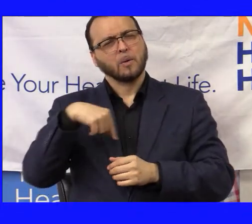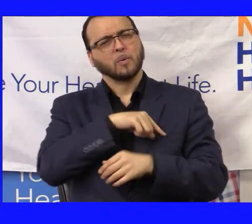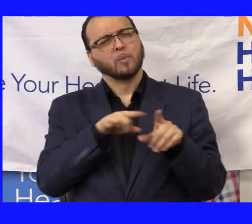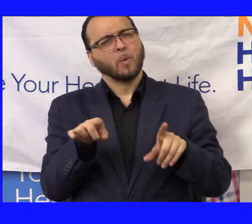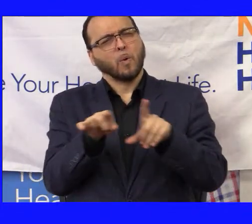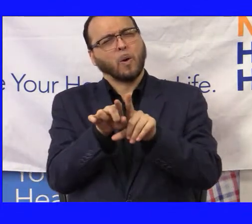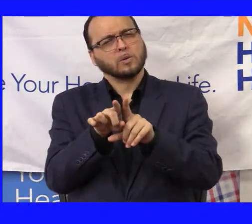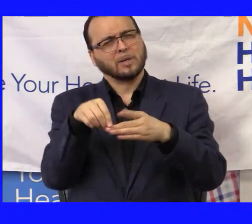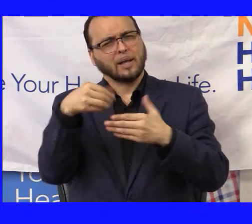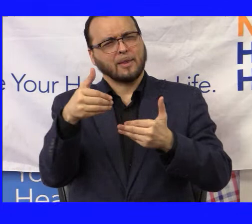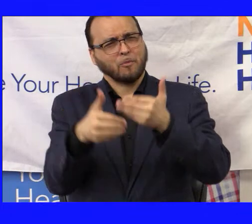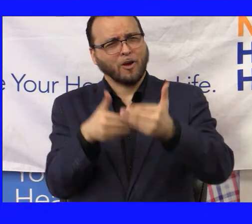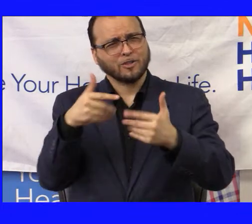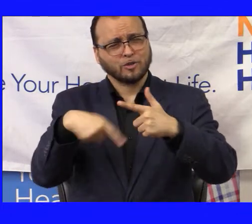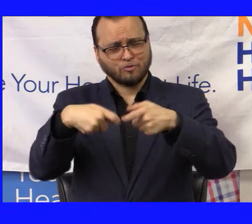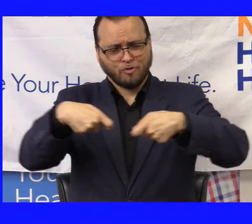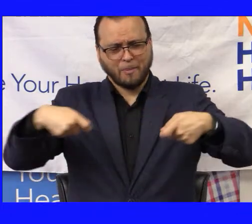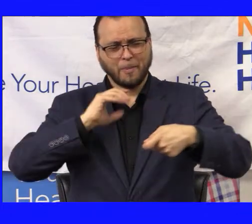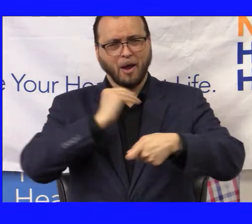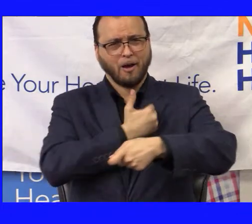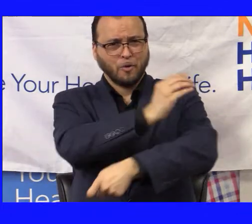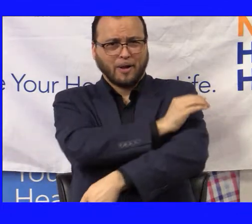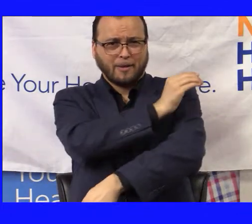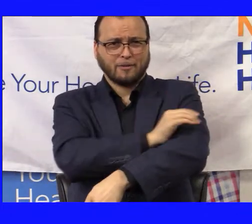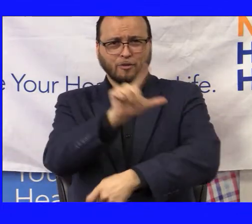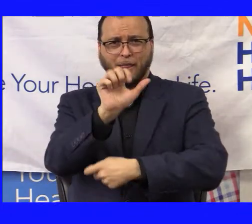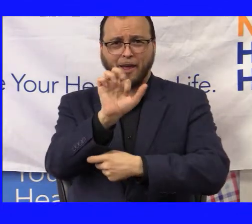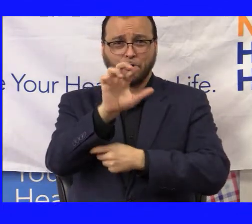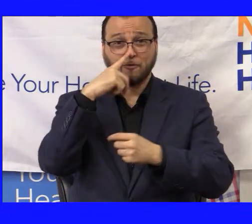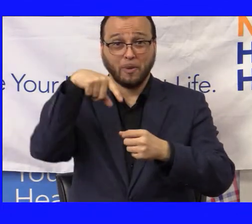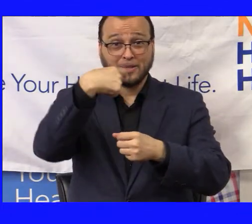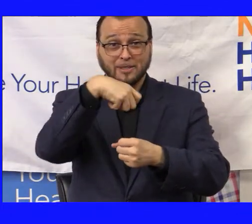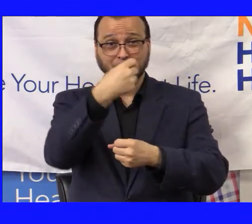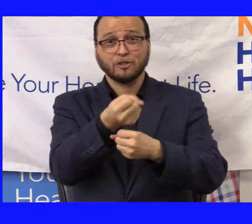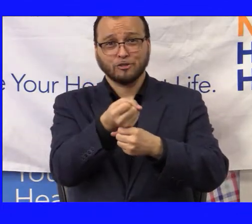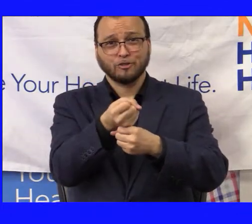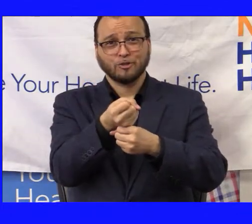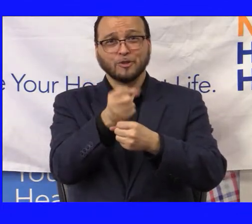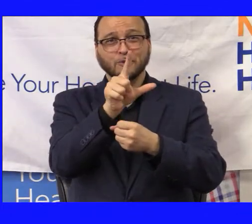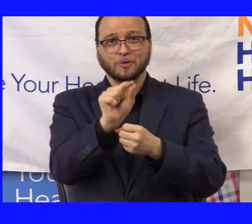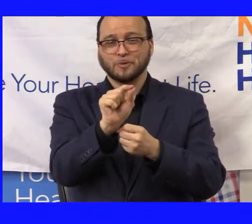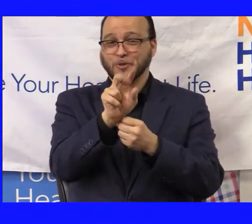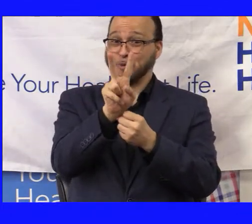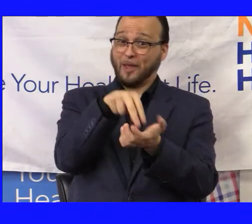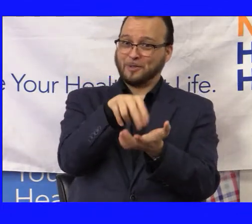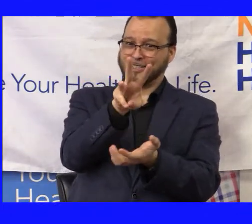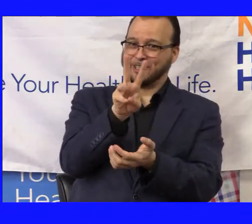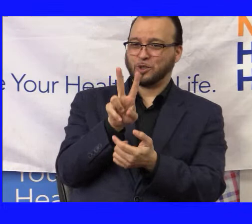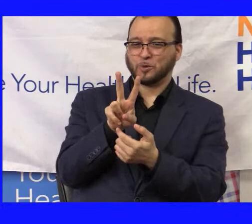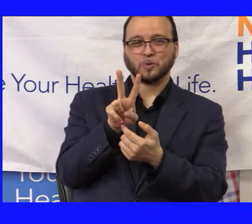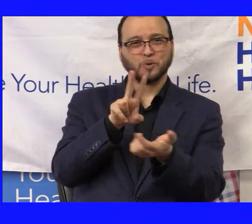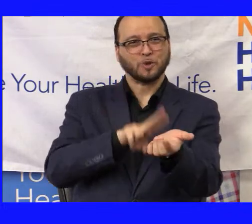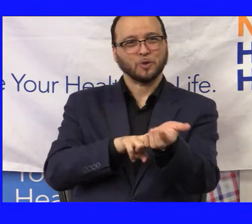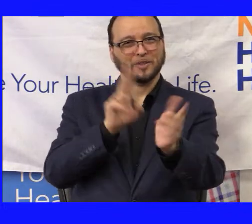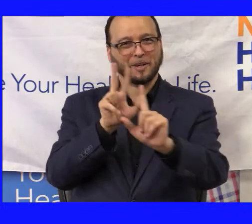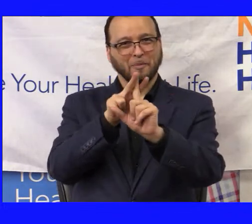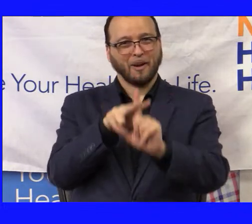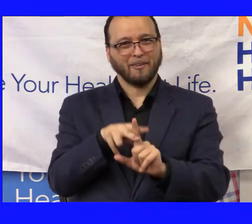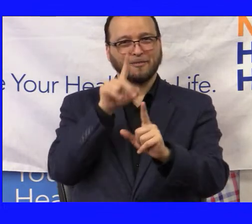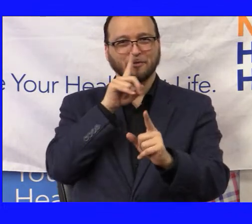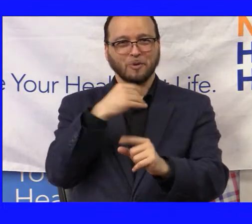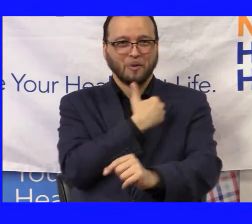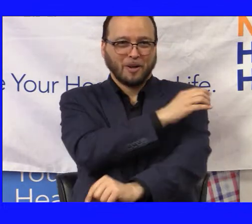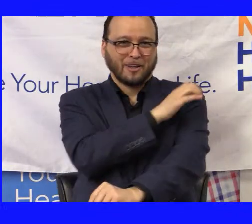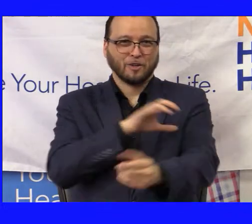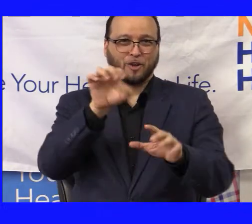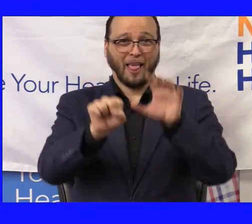process of wrapping up our clinical ladder this year. 2,062 nurses applied to our clinical ladder program, which